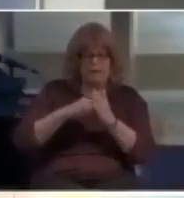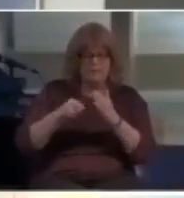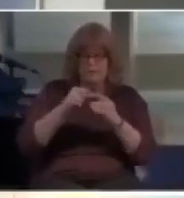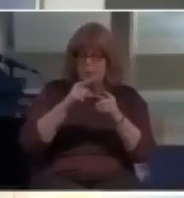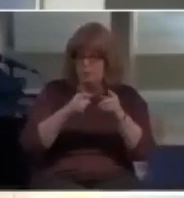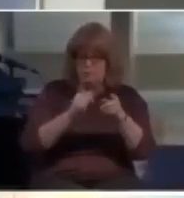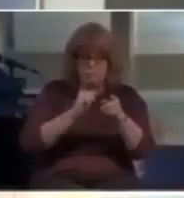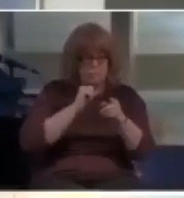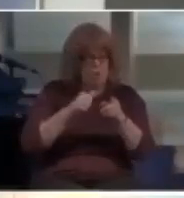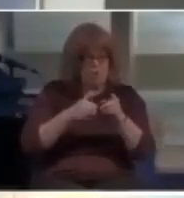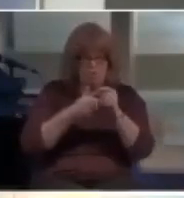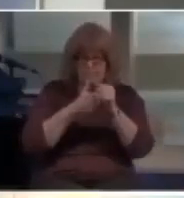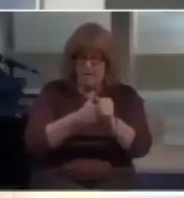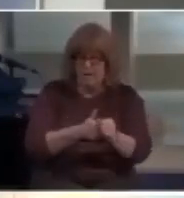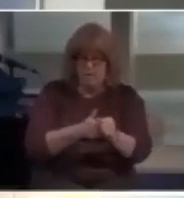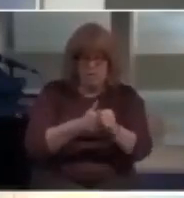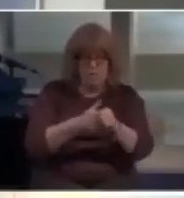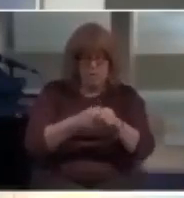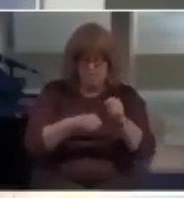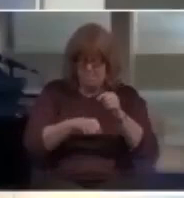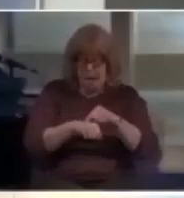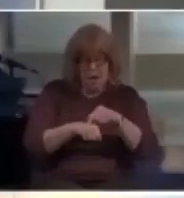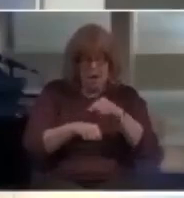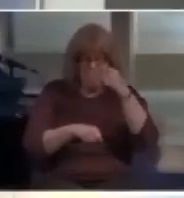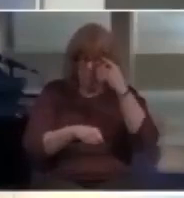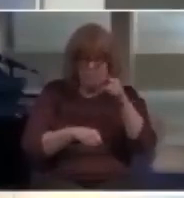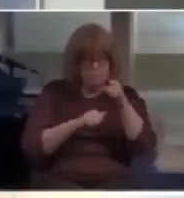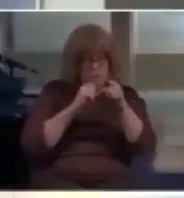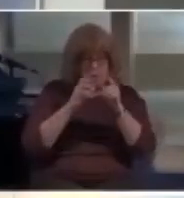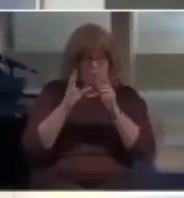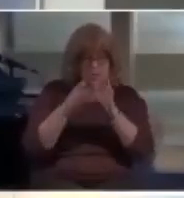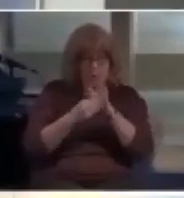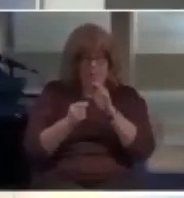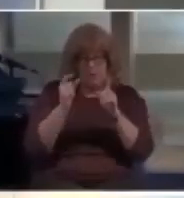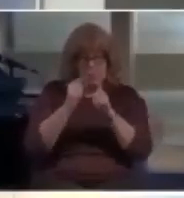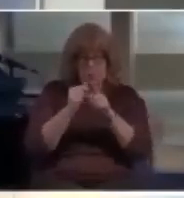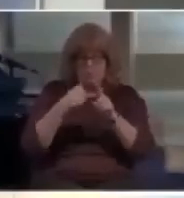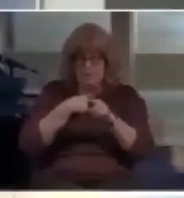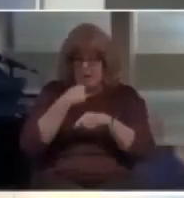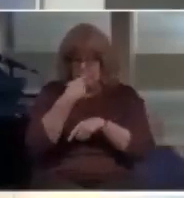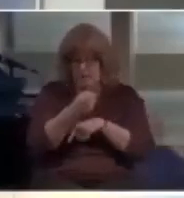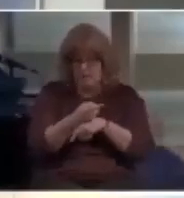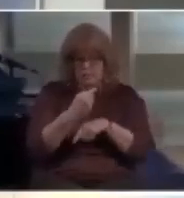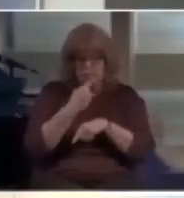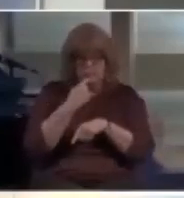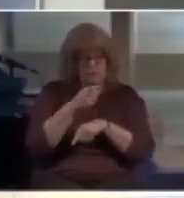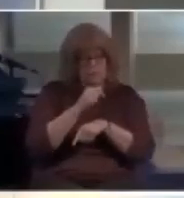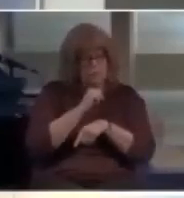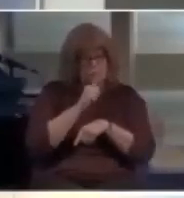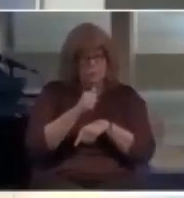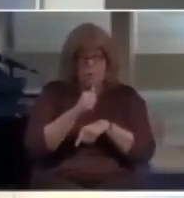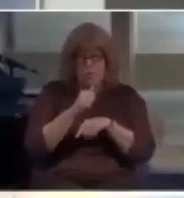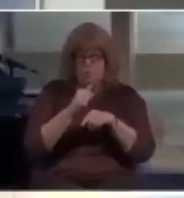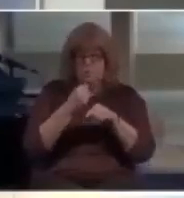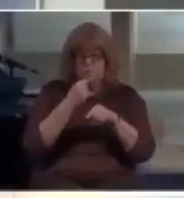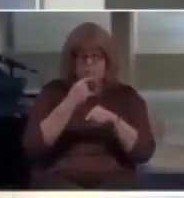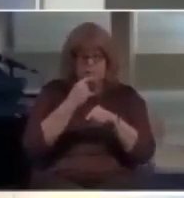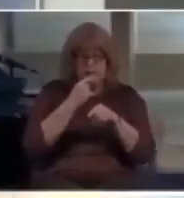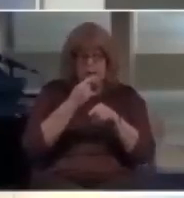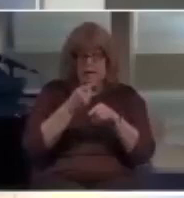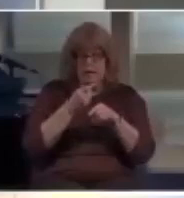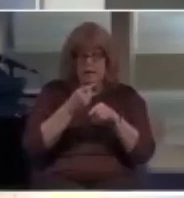not toe the line, if you do not repeat the words I give you to repeat, if you do not state the